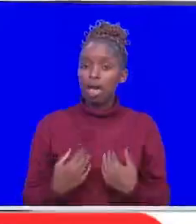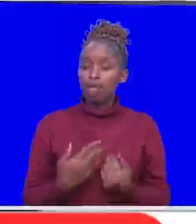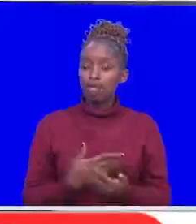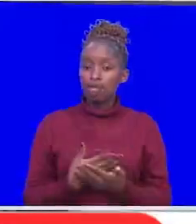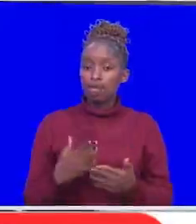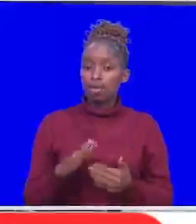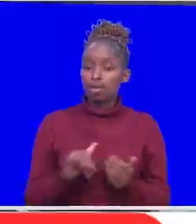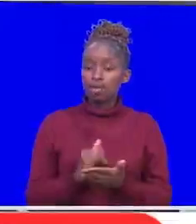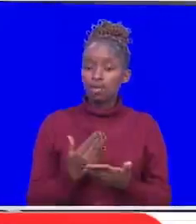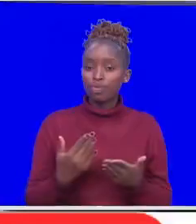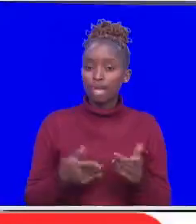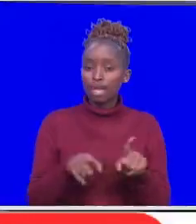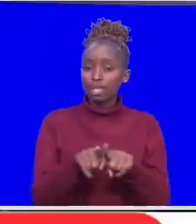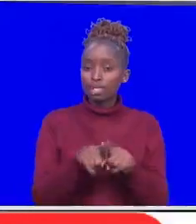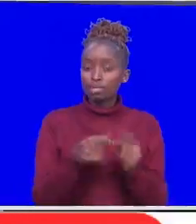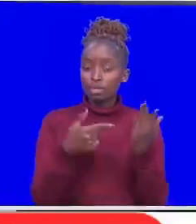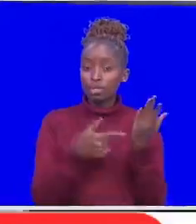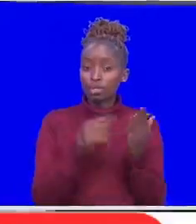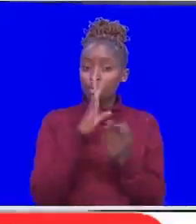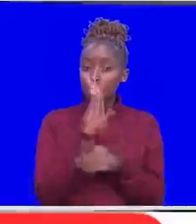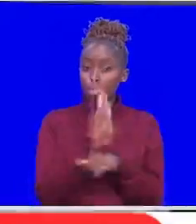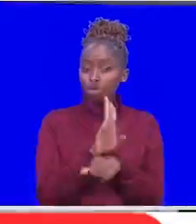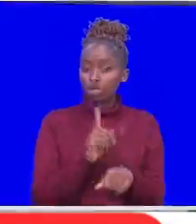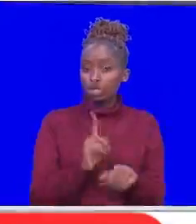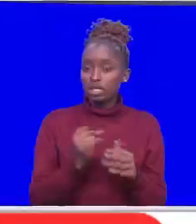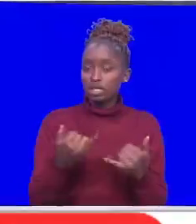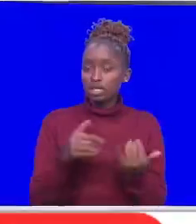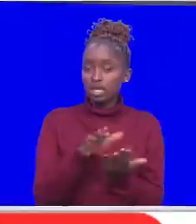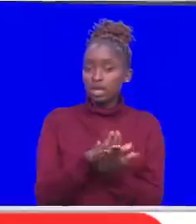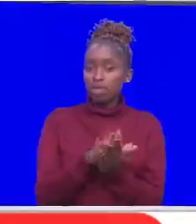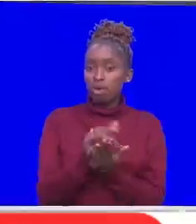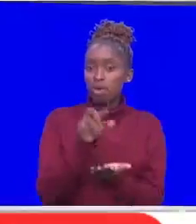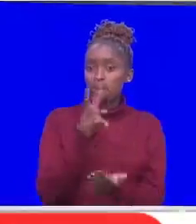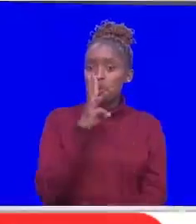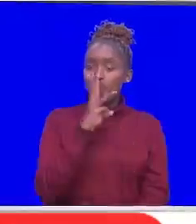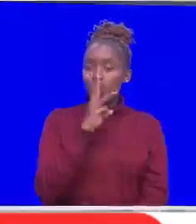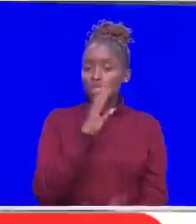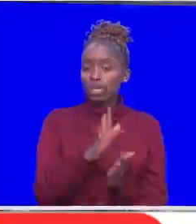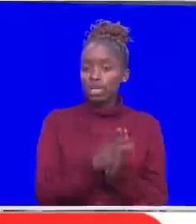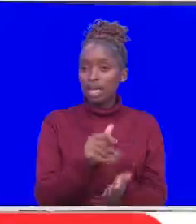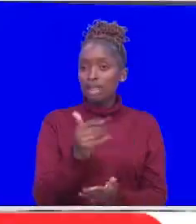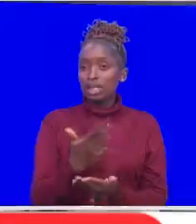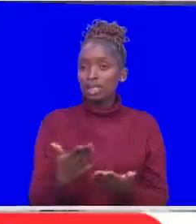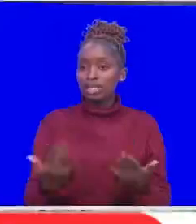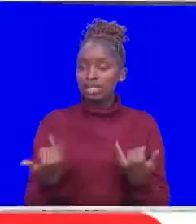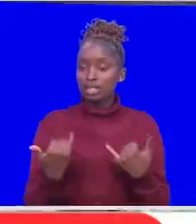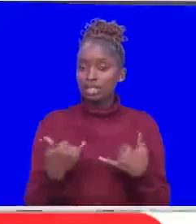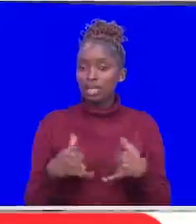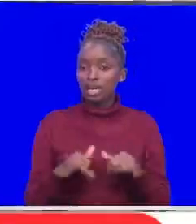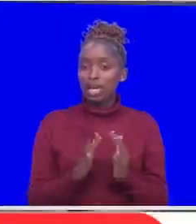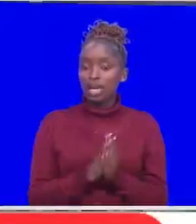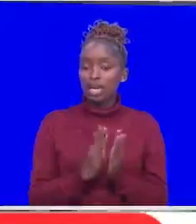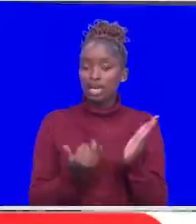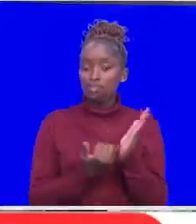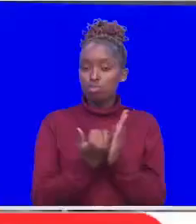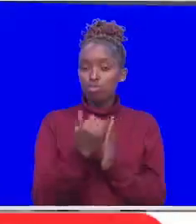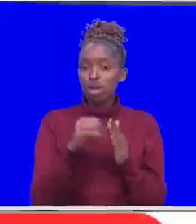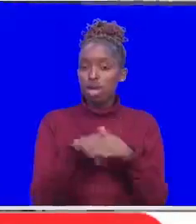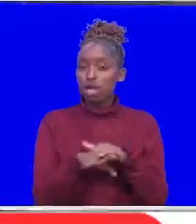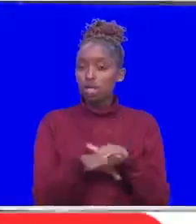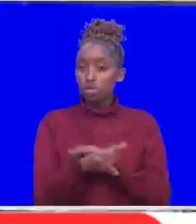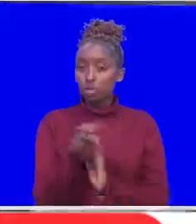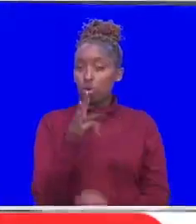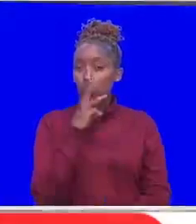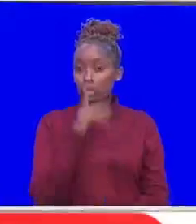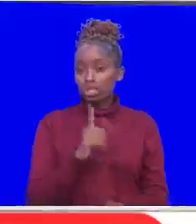The same technology can also be used to store water and other fluids vapor tight to improve access to water in